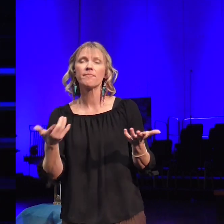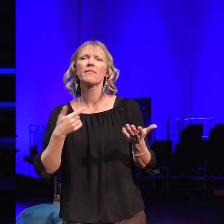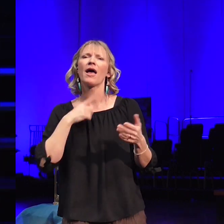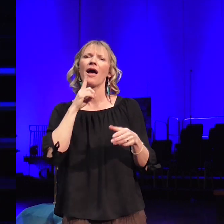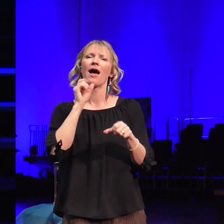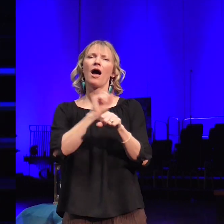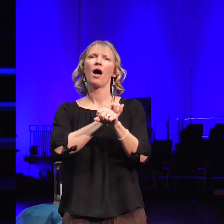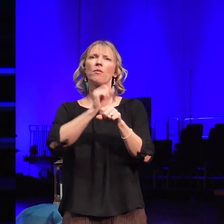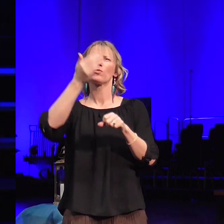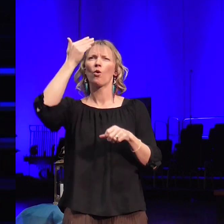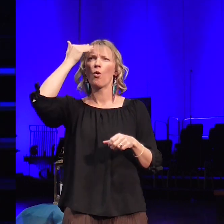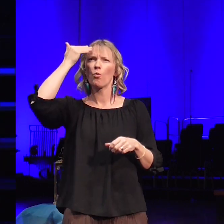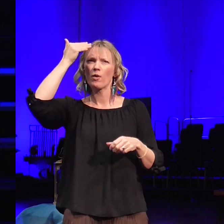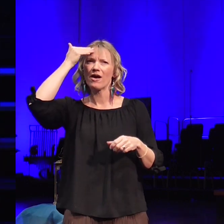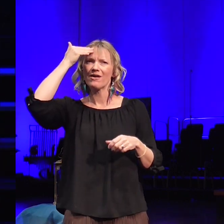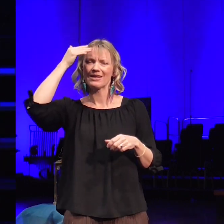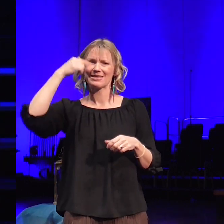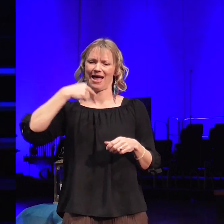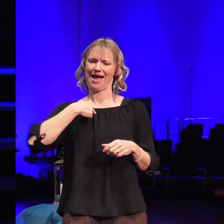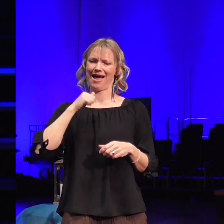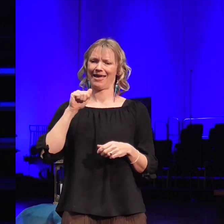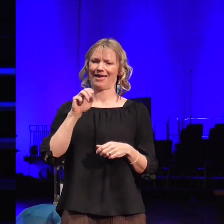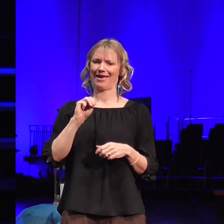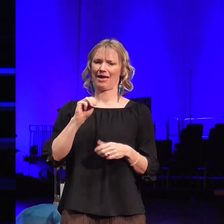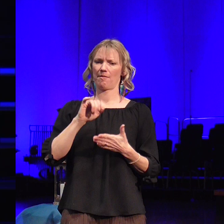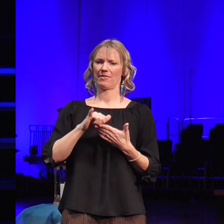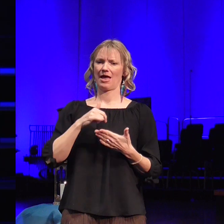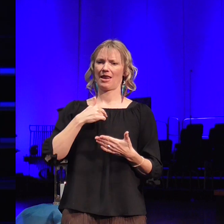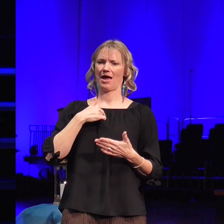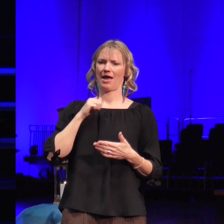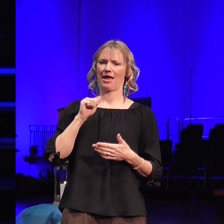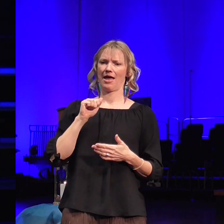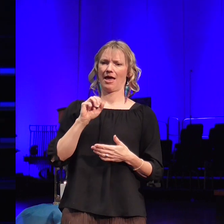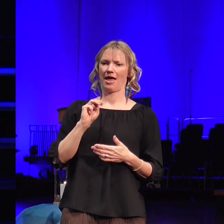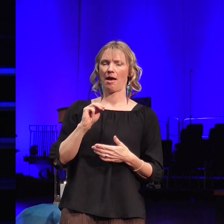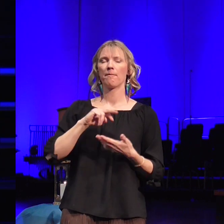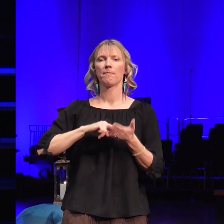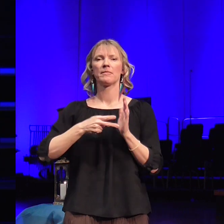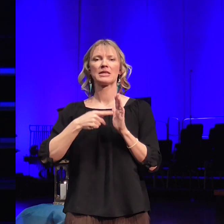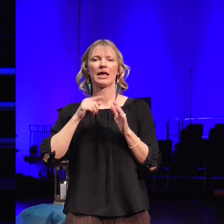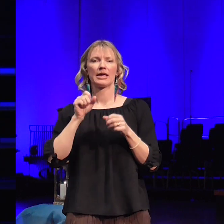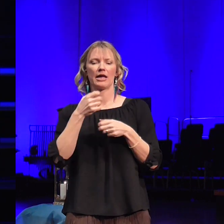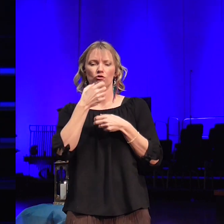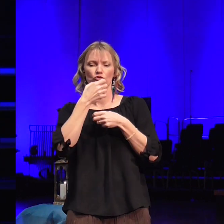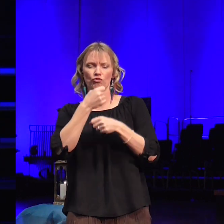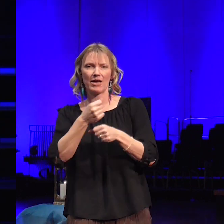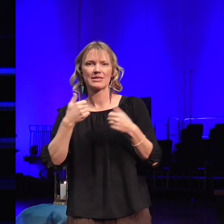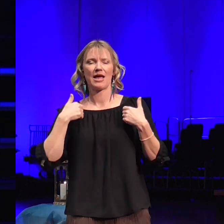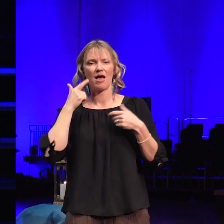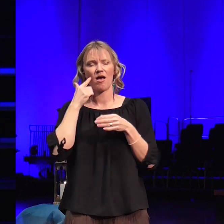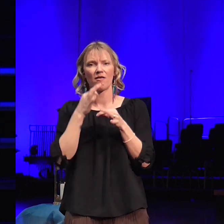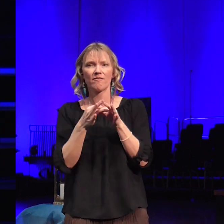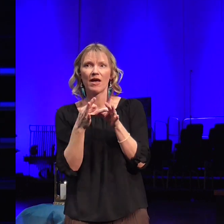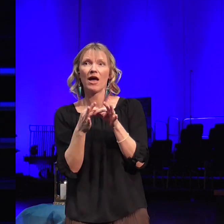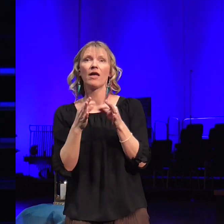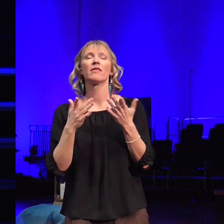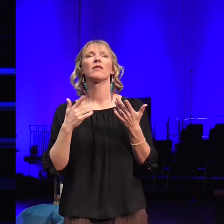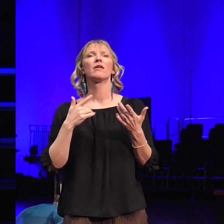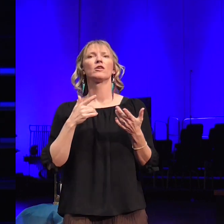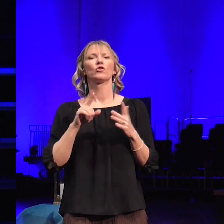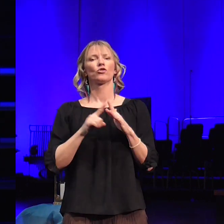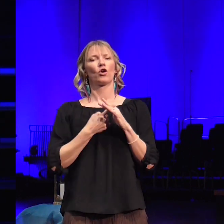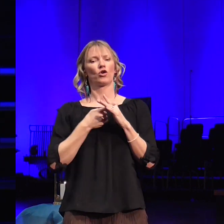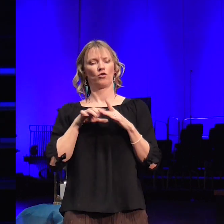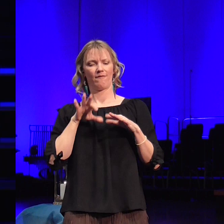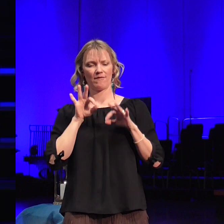absolute awareness of this I am that I am, that I can trust and have faith, so that as I start to find